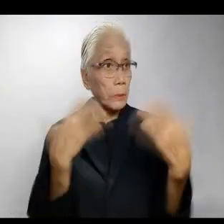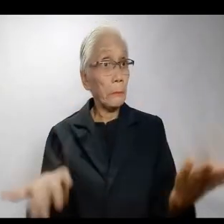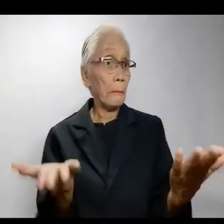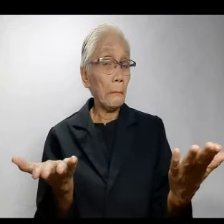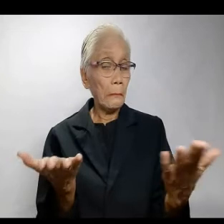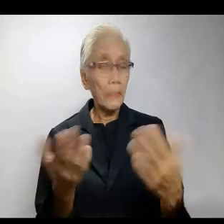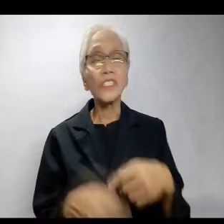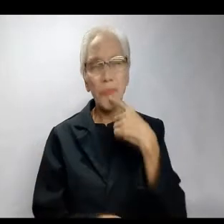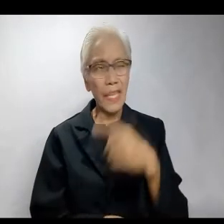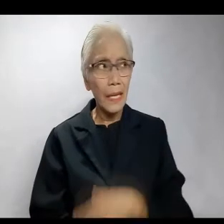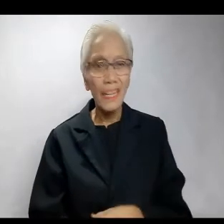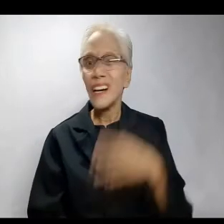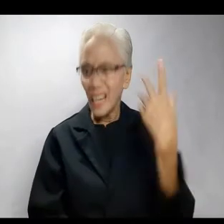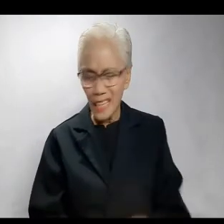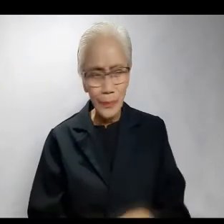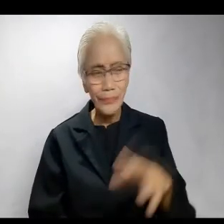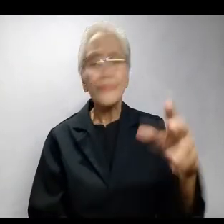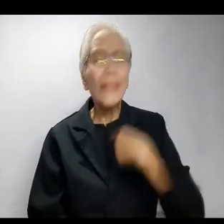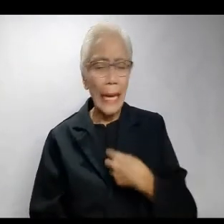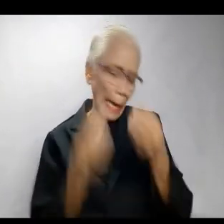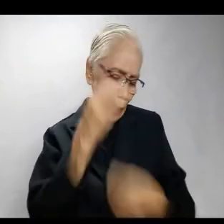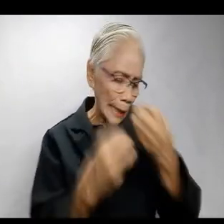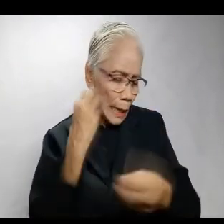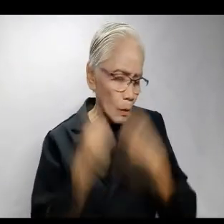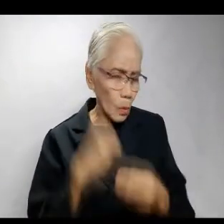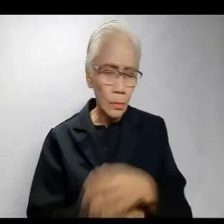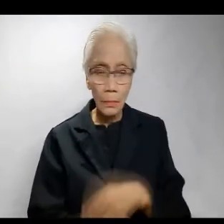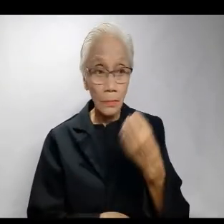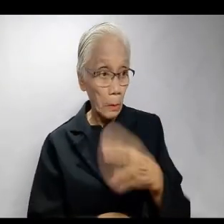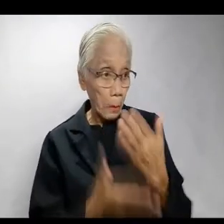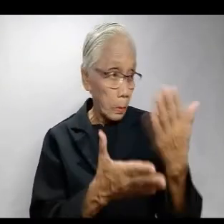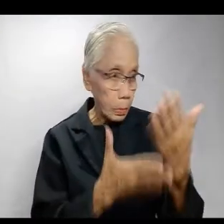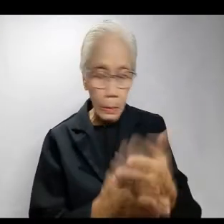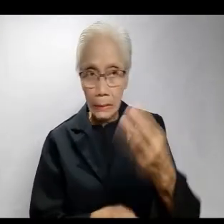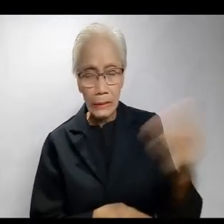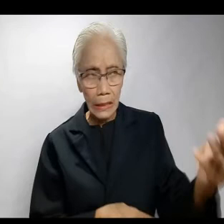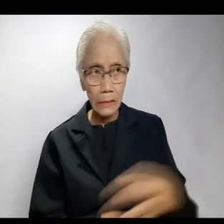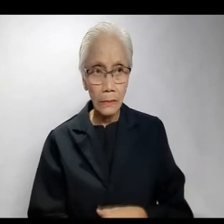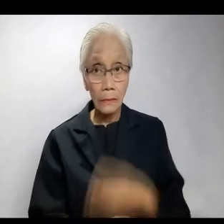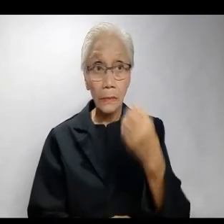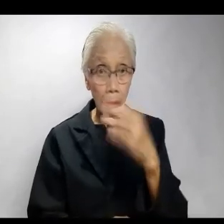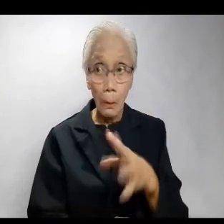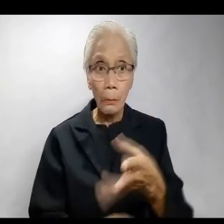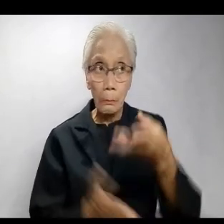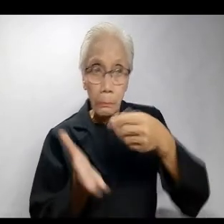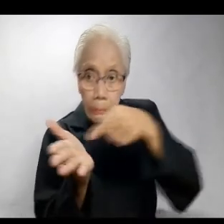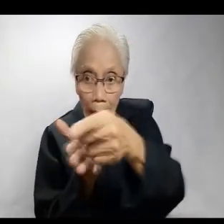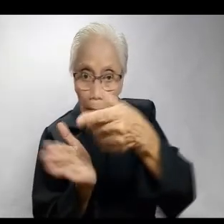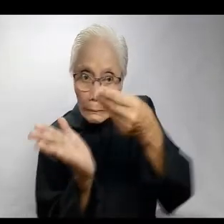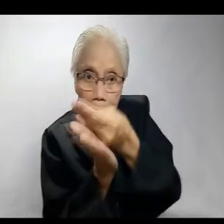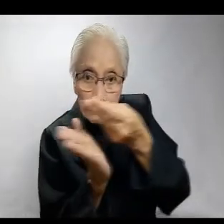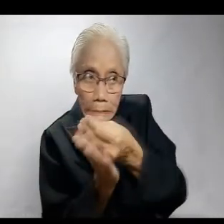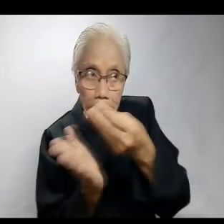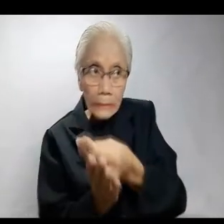and difficulties. Kaya, babawiin ko na lang yan sa kain or material things. He also likes